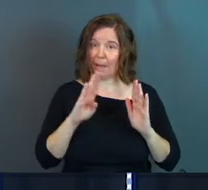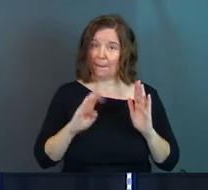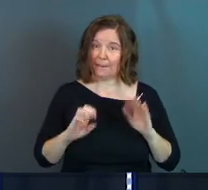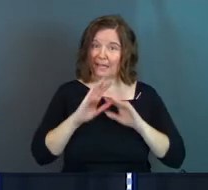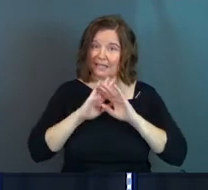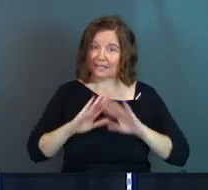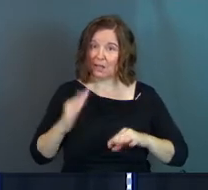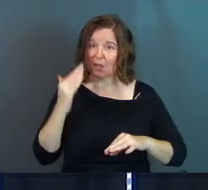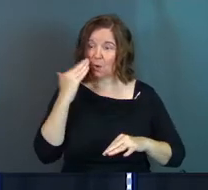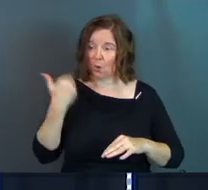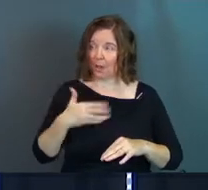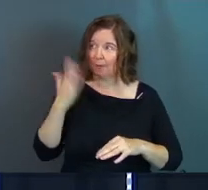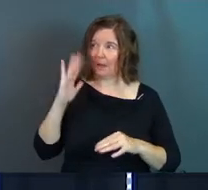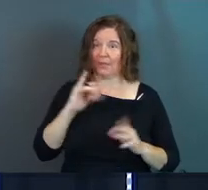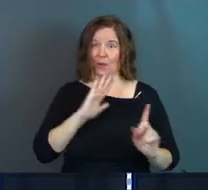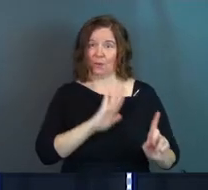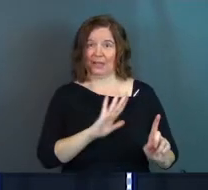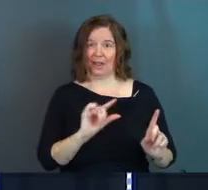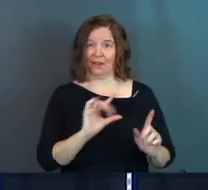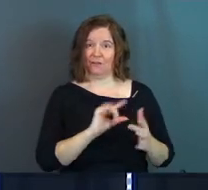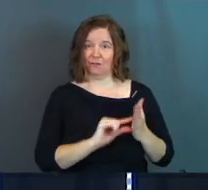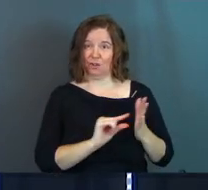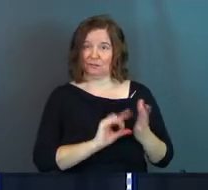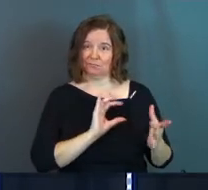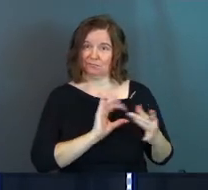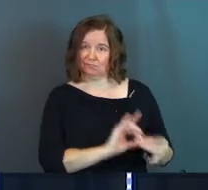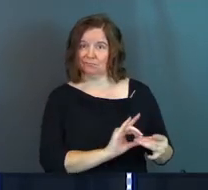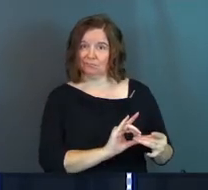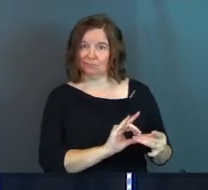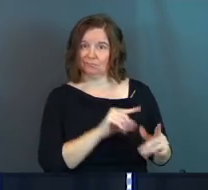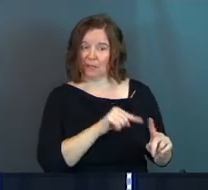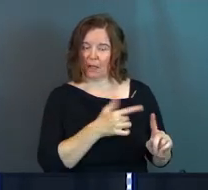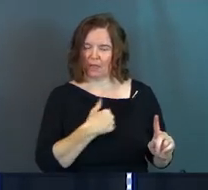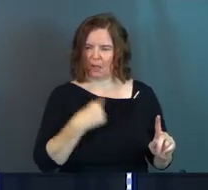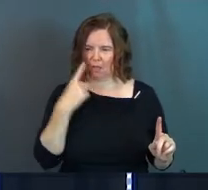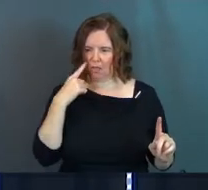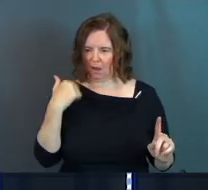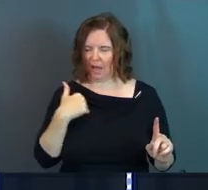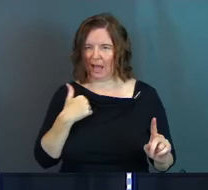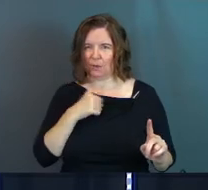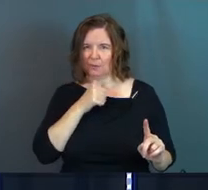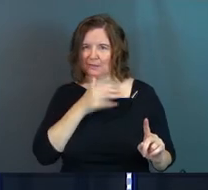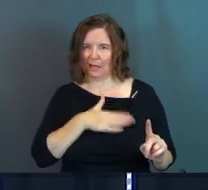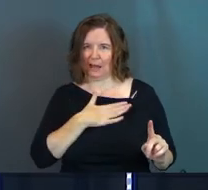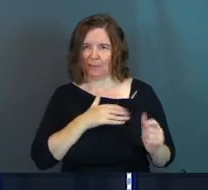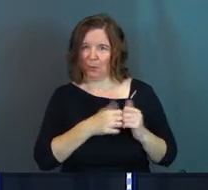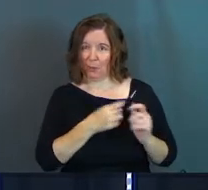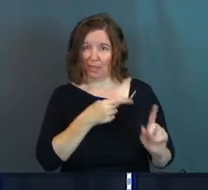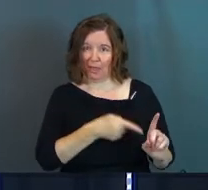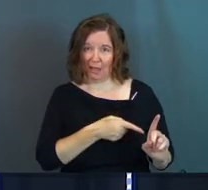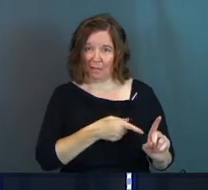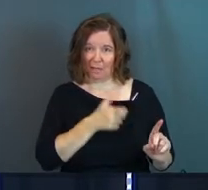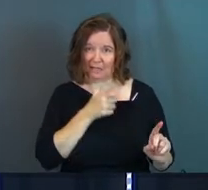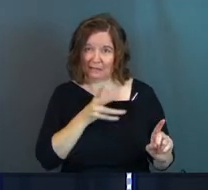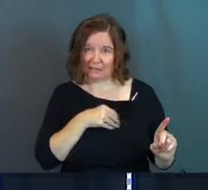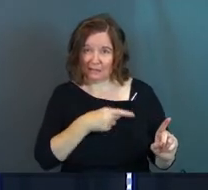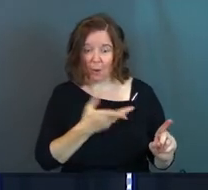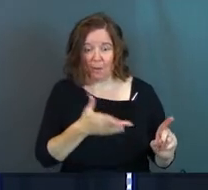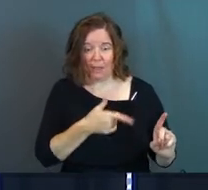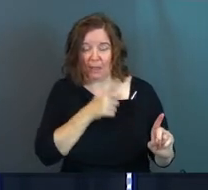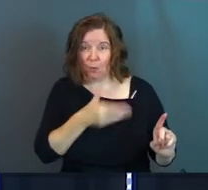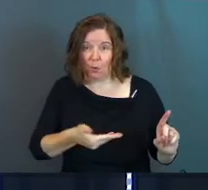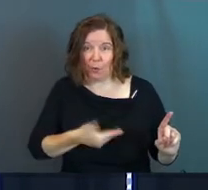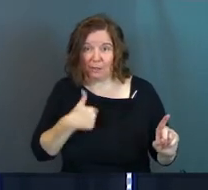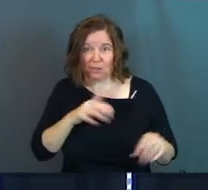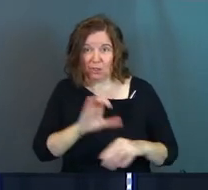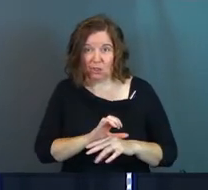know that I am God," that was their verse. And they thought I was unhappy with them, or that maybe they weren't